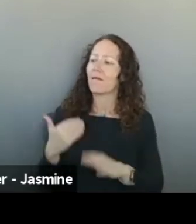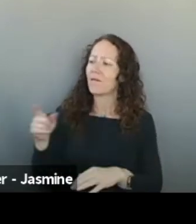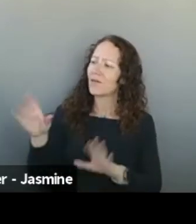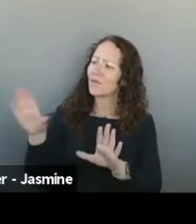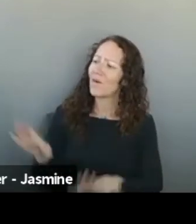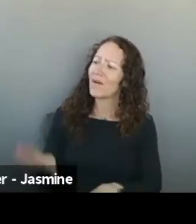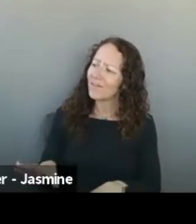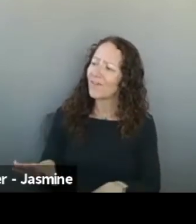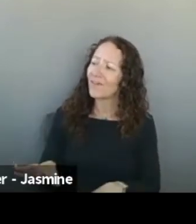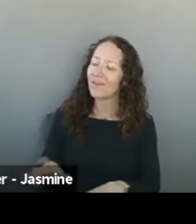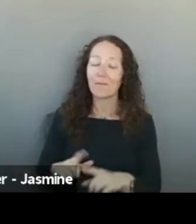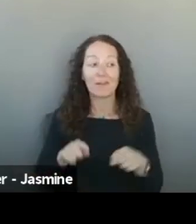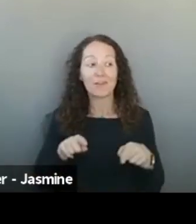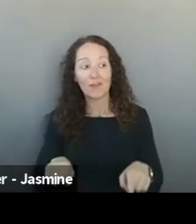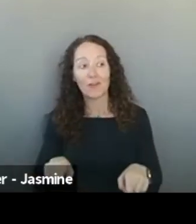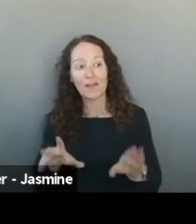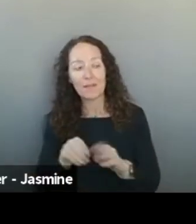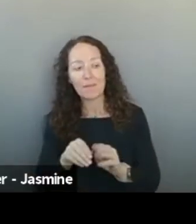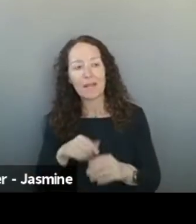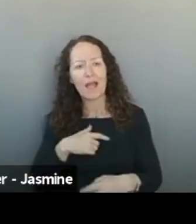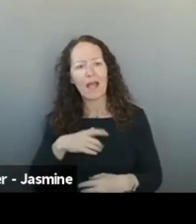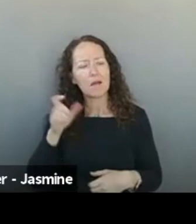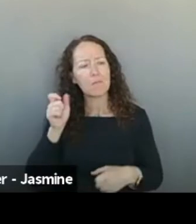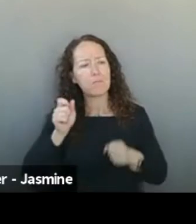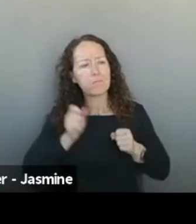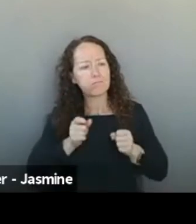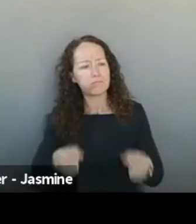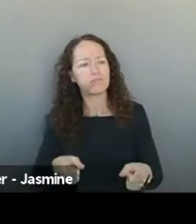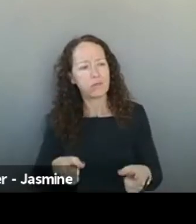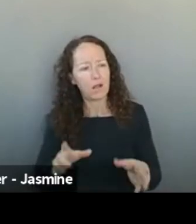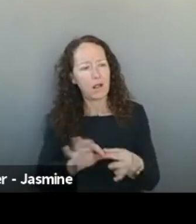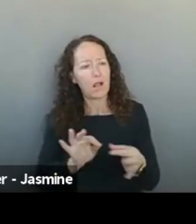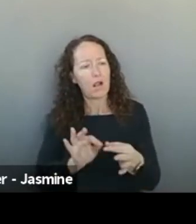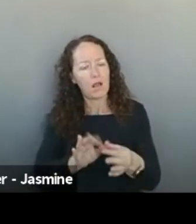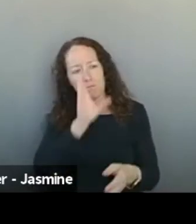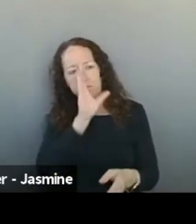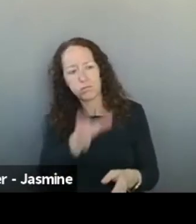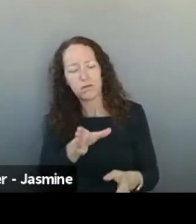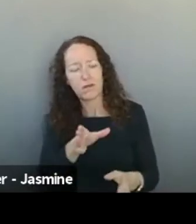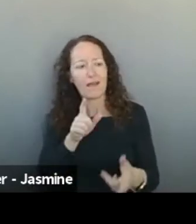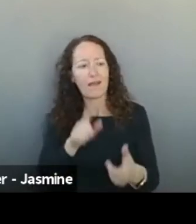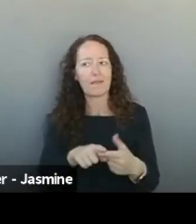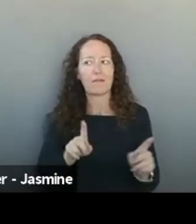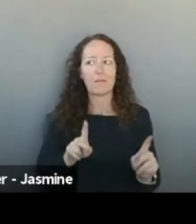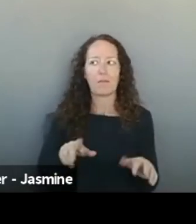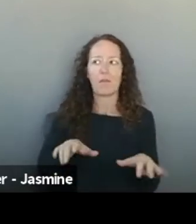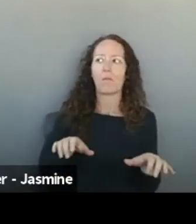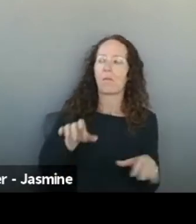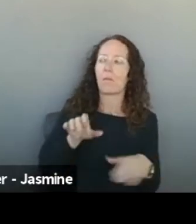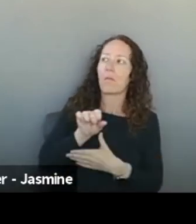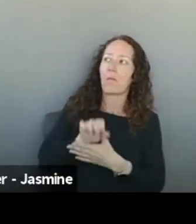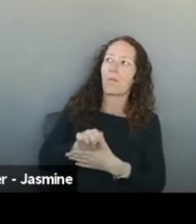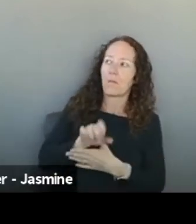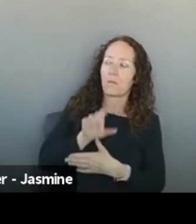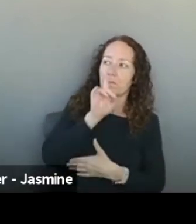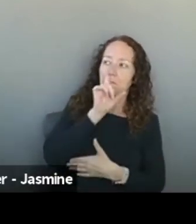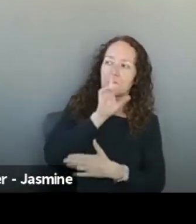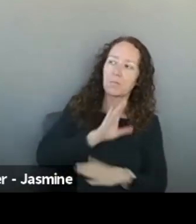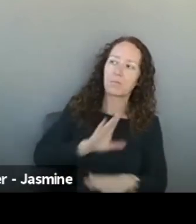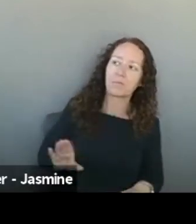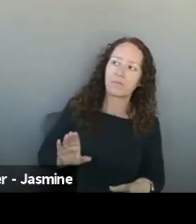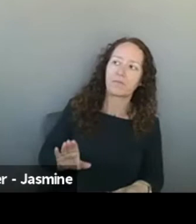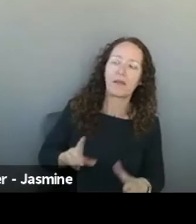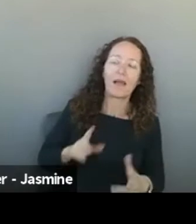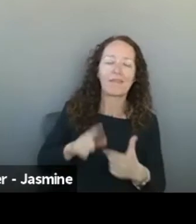they don't say nothing. And they're like, Toya, you're so brave. Oh my God, I agree with everything you said. But the thing that